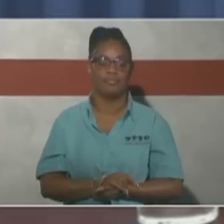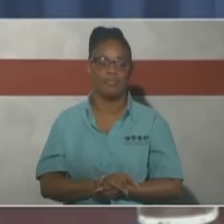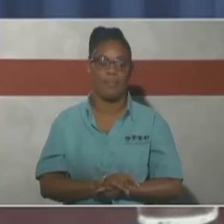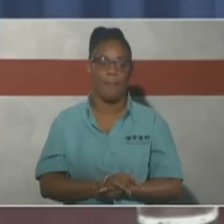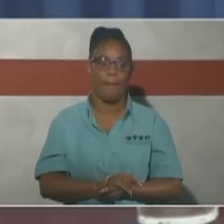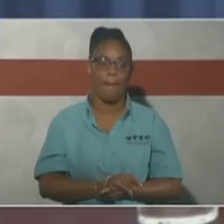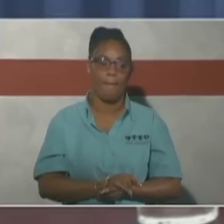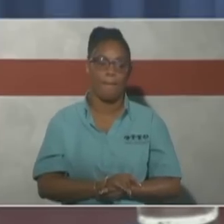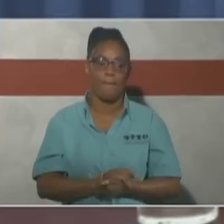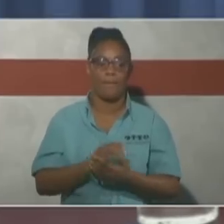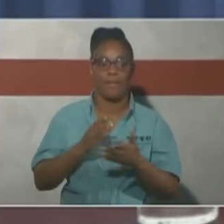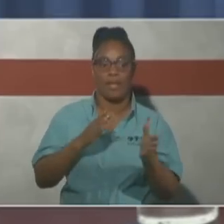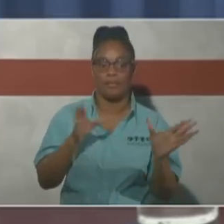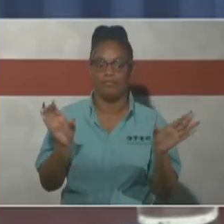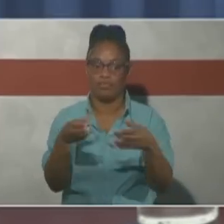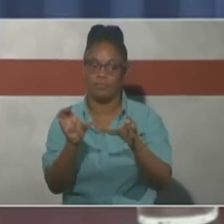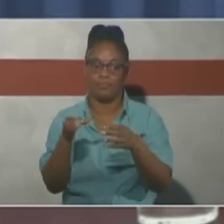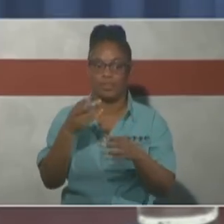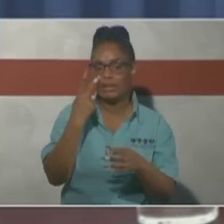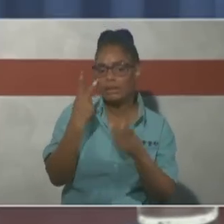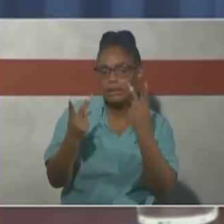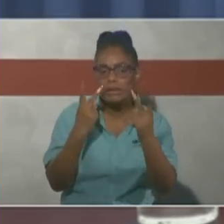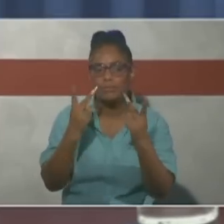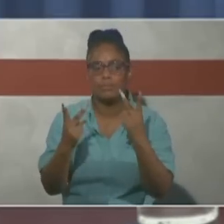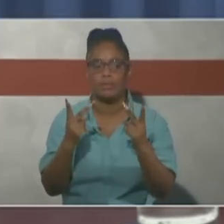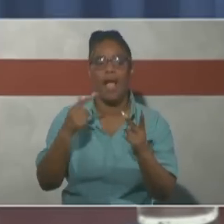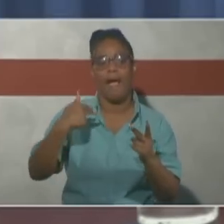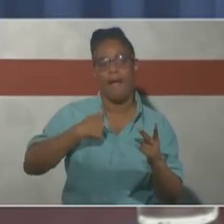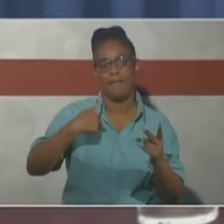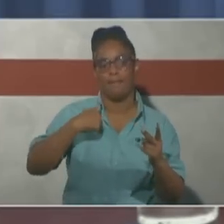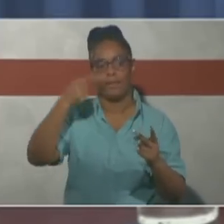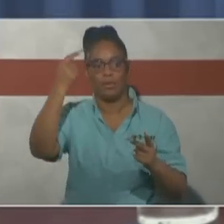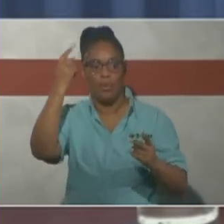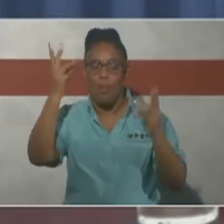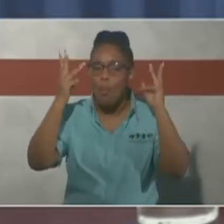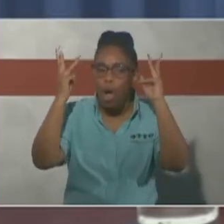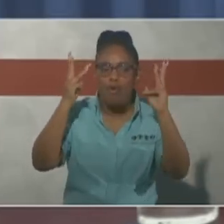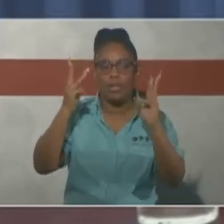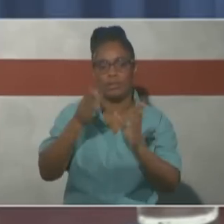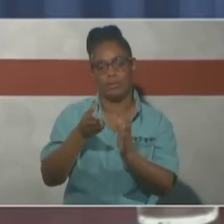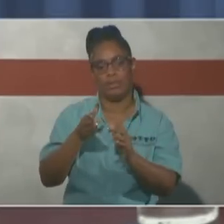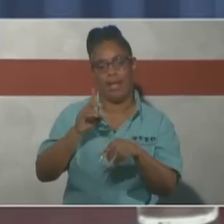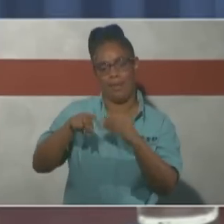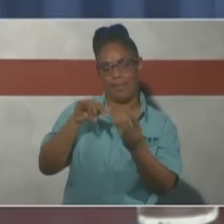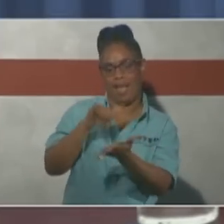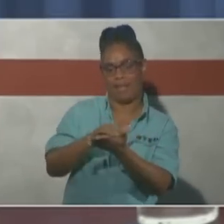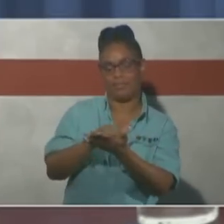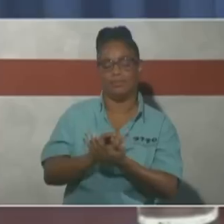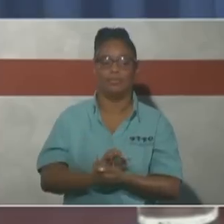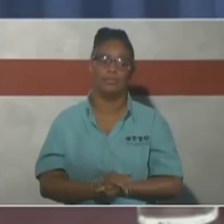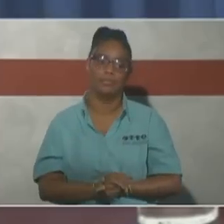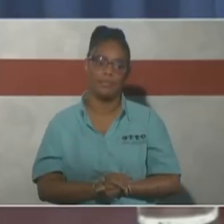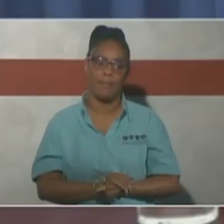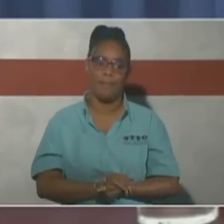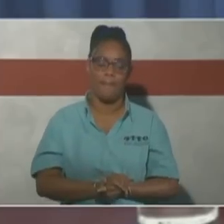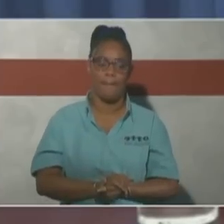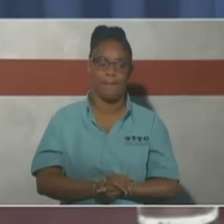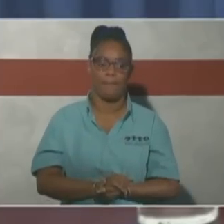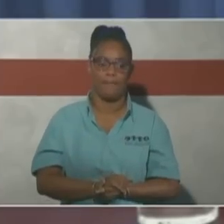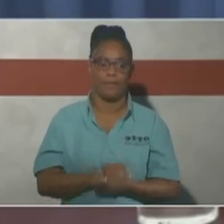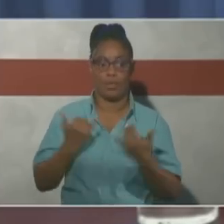867 have been vaccinated against influenza. So those are three subpopulations out of this